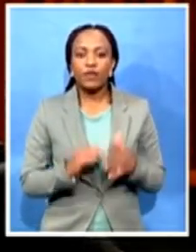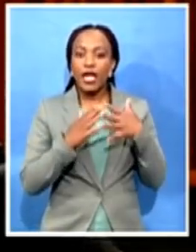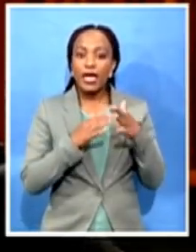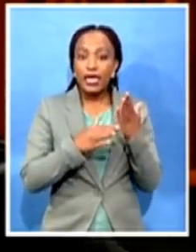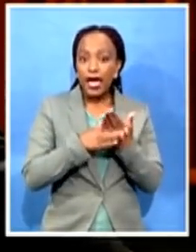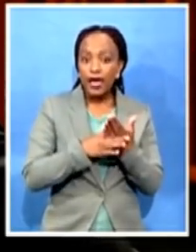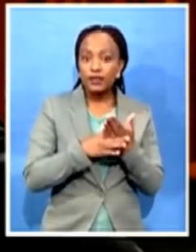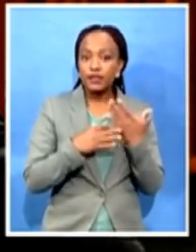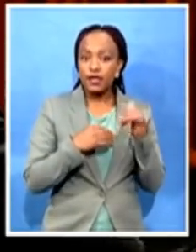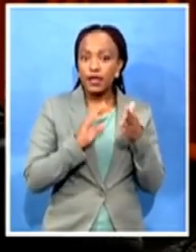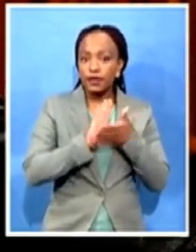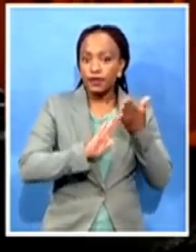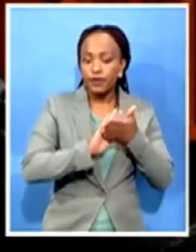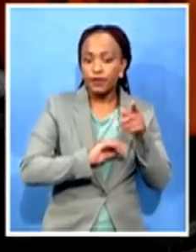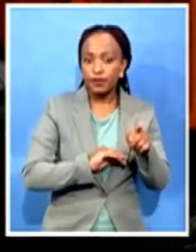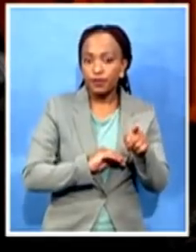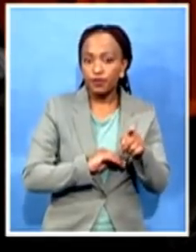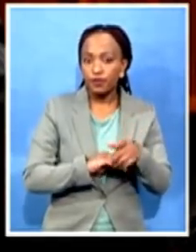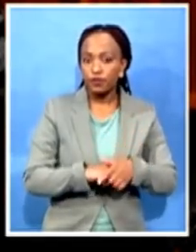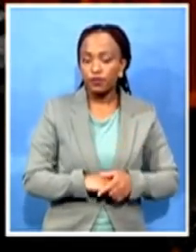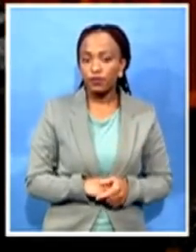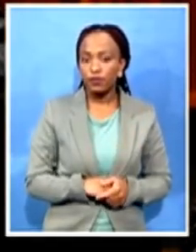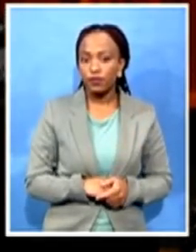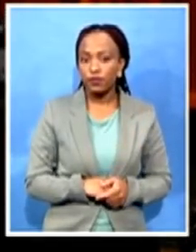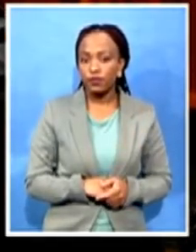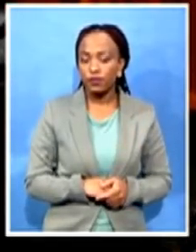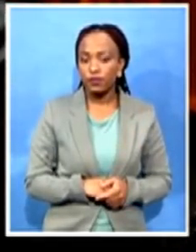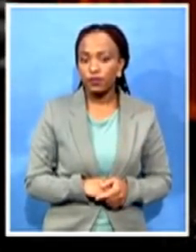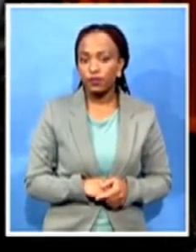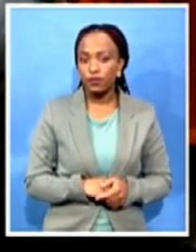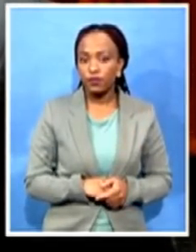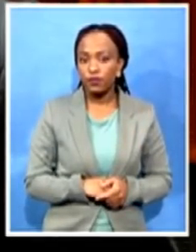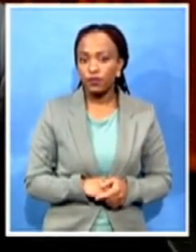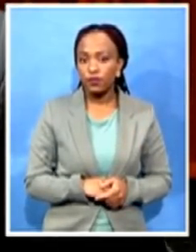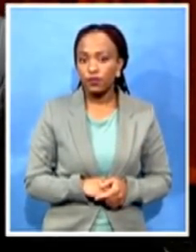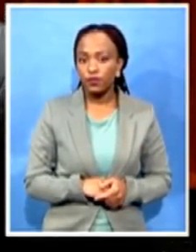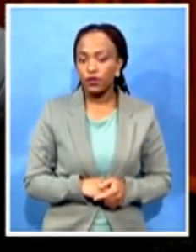the case that's been held in the Commercial Crimes Court regarding the SASA.